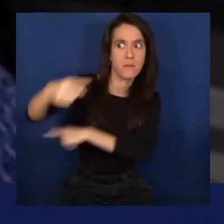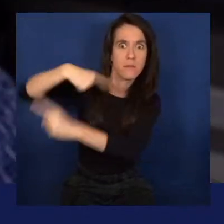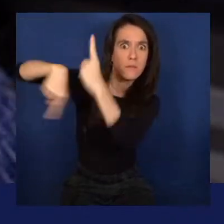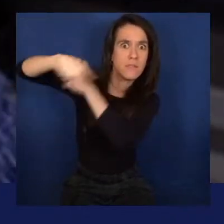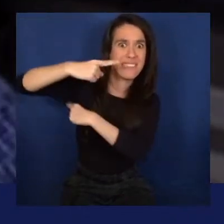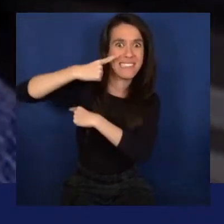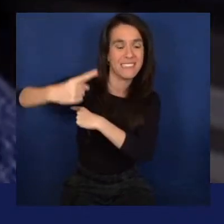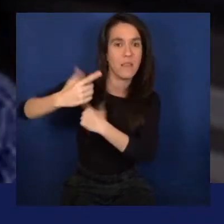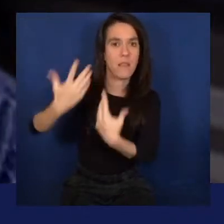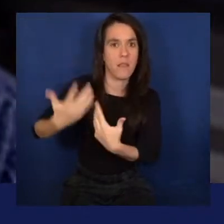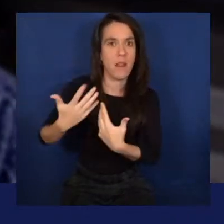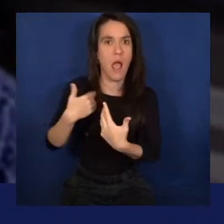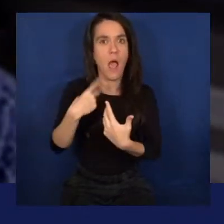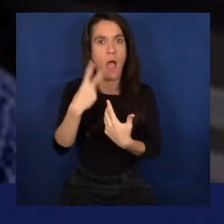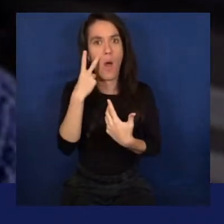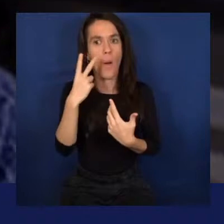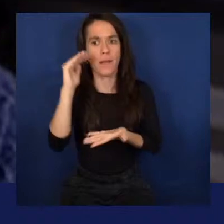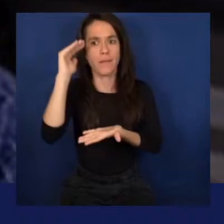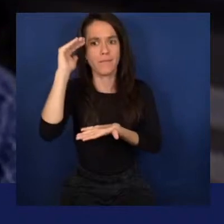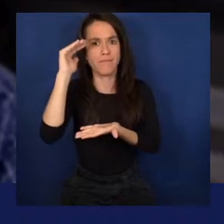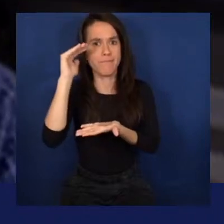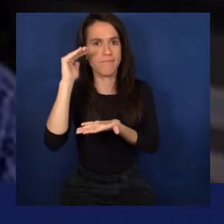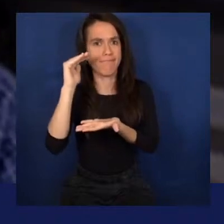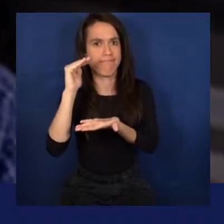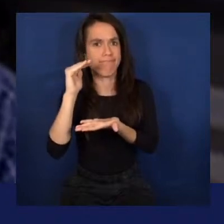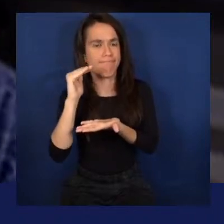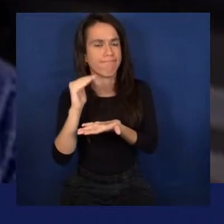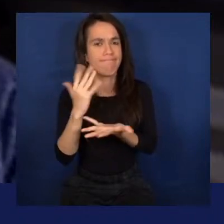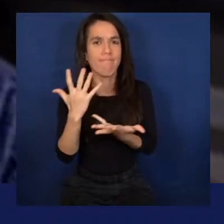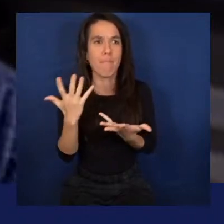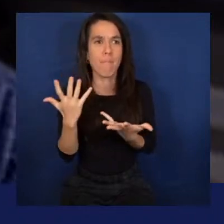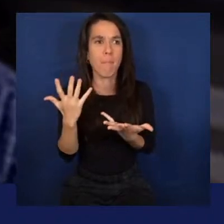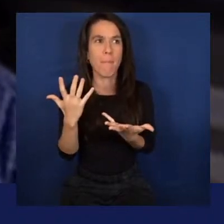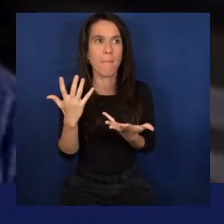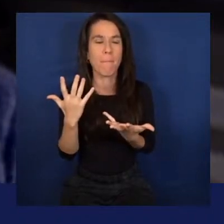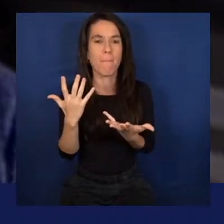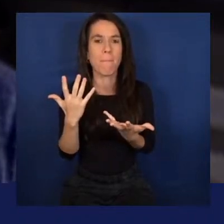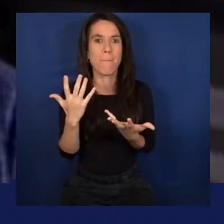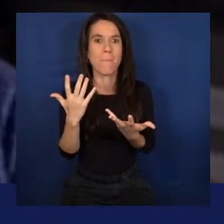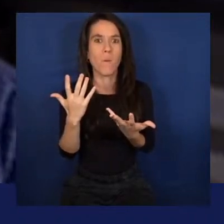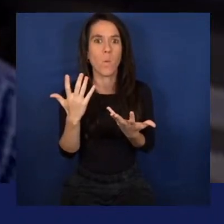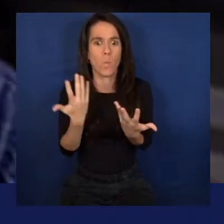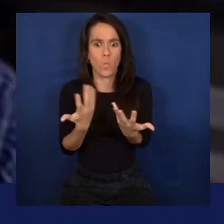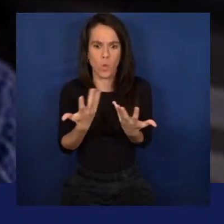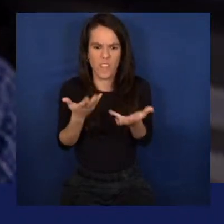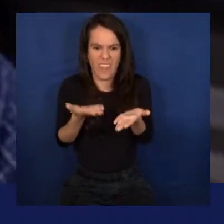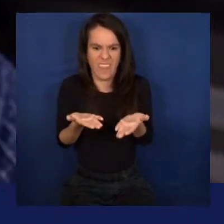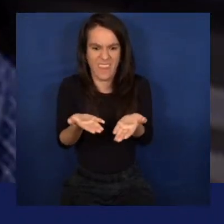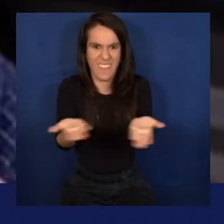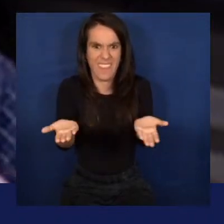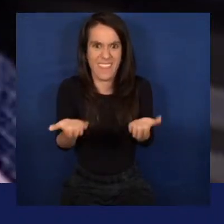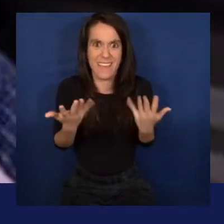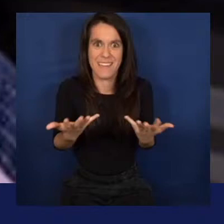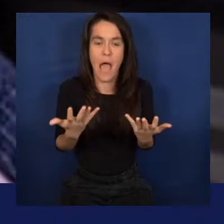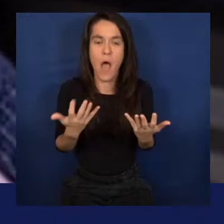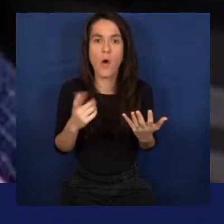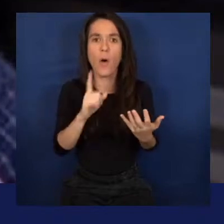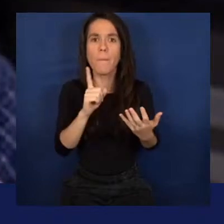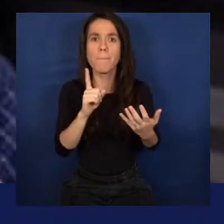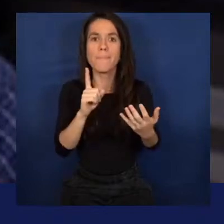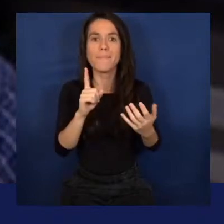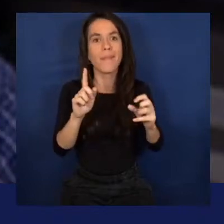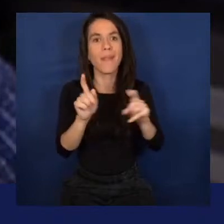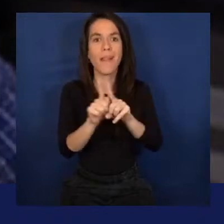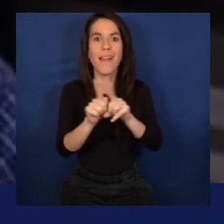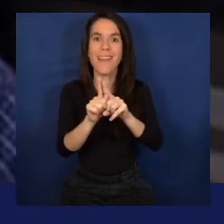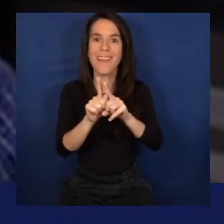is part of the reason that it's surfacing so thoroughly. What we're ending up with is a gatekeeper concept right now. And